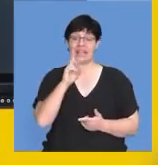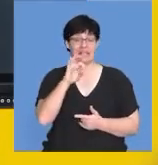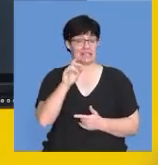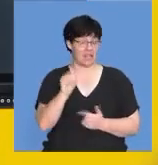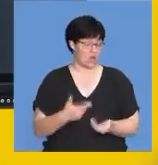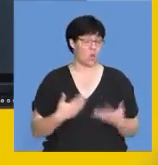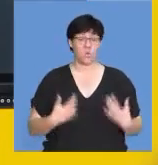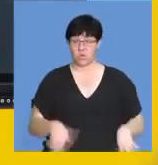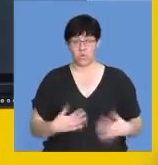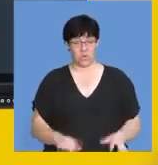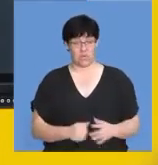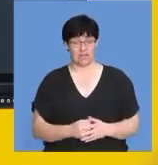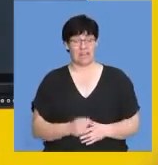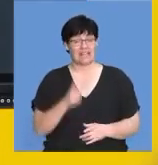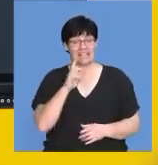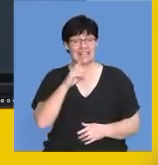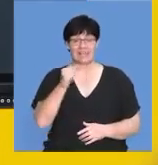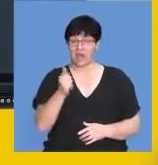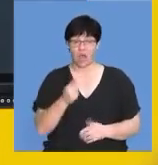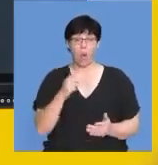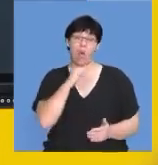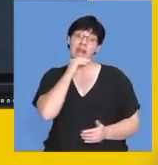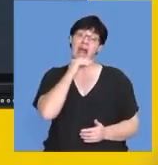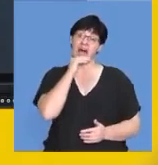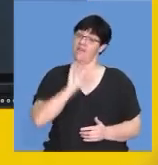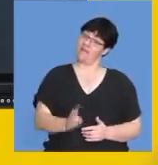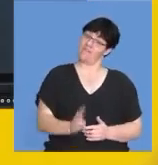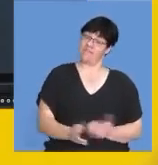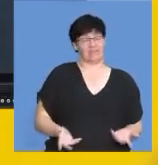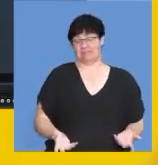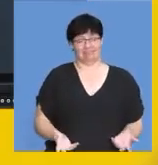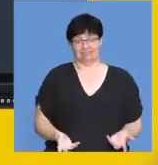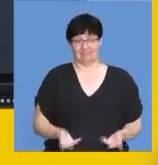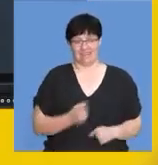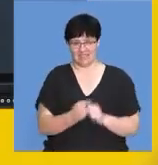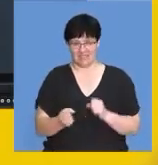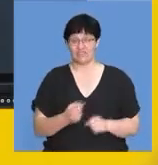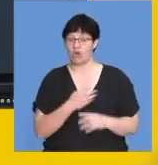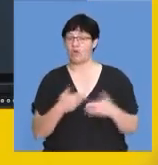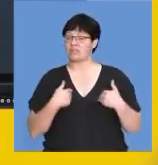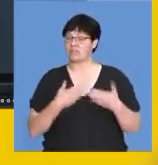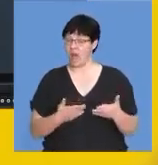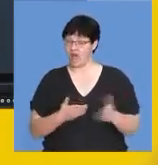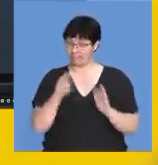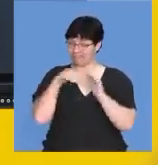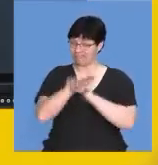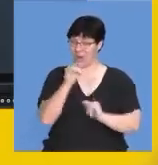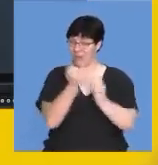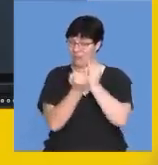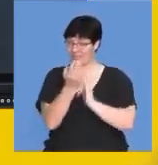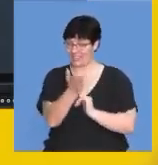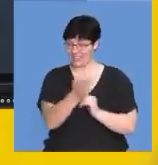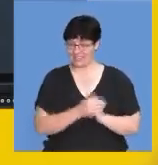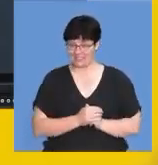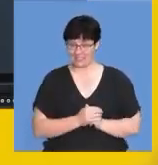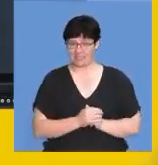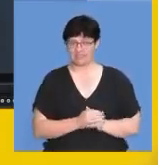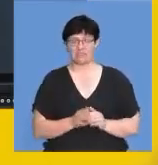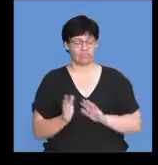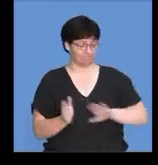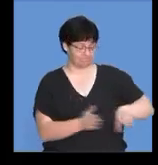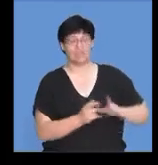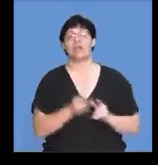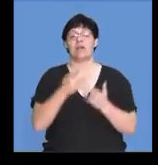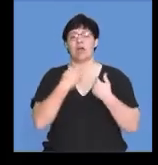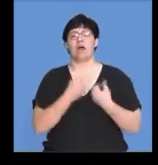sure, I don't think data can ever be enough. So start, enter the competition. So let's get back to